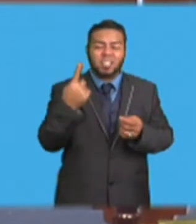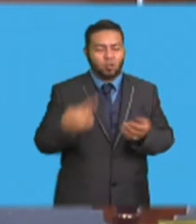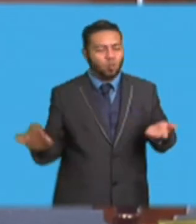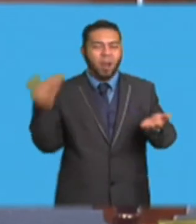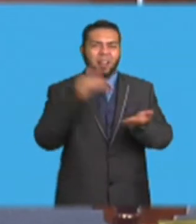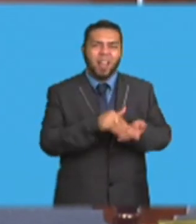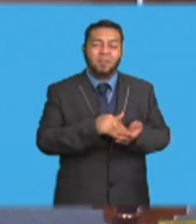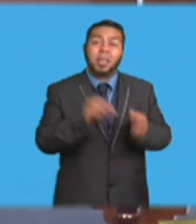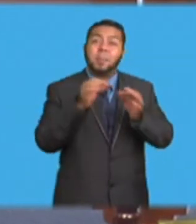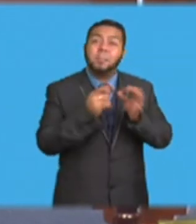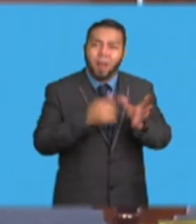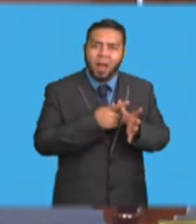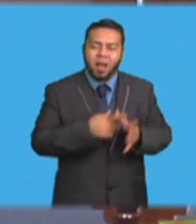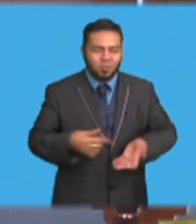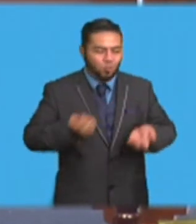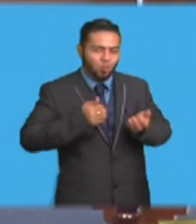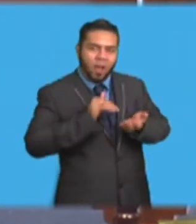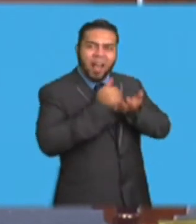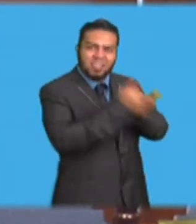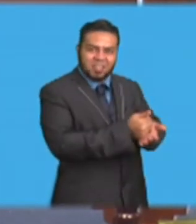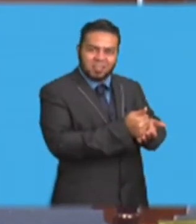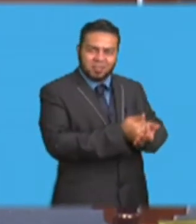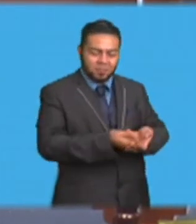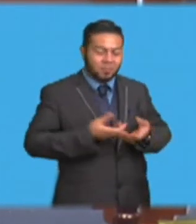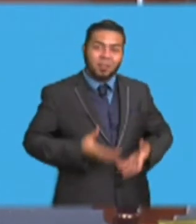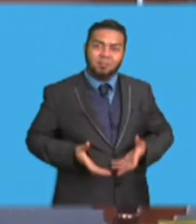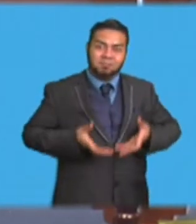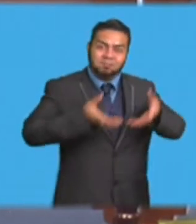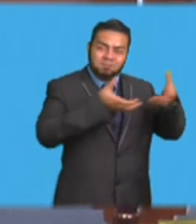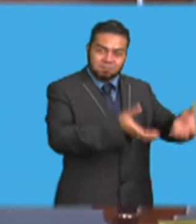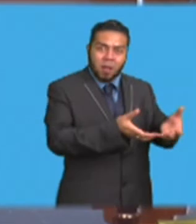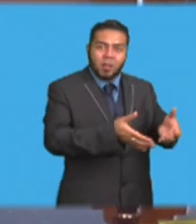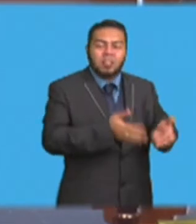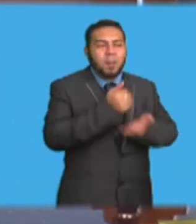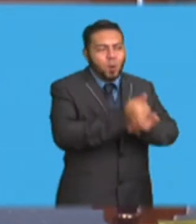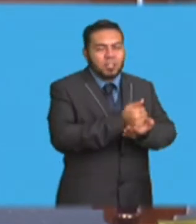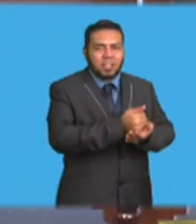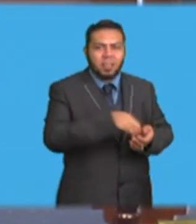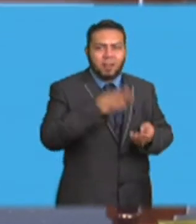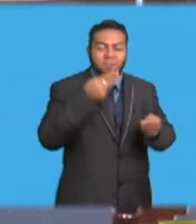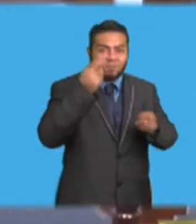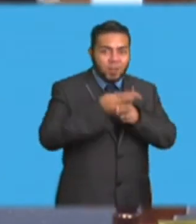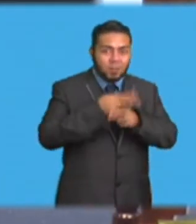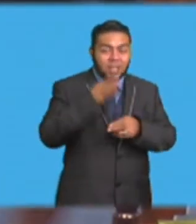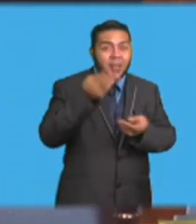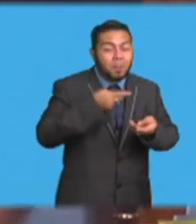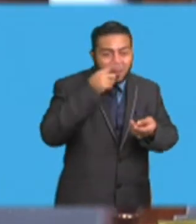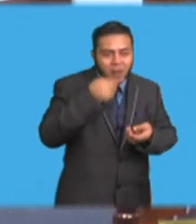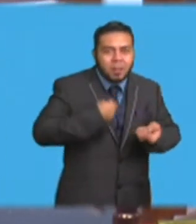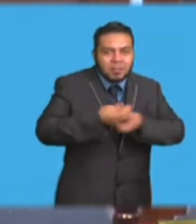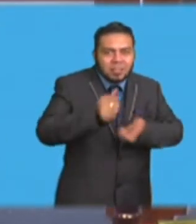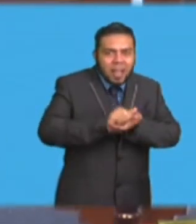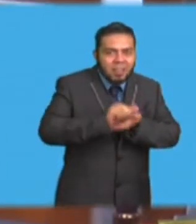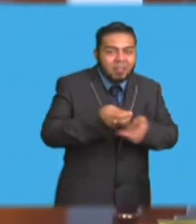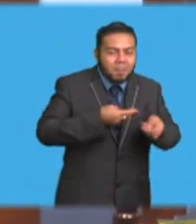most affected bar market with assistance and relief packages supporting their colleagues at the bar municipal market.